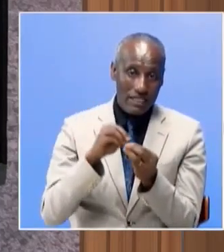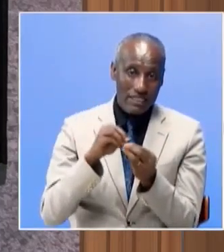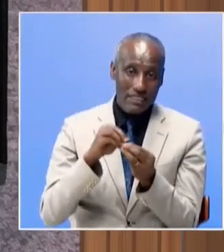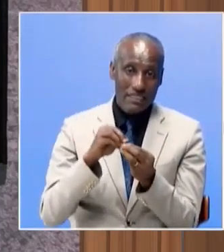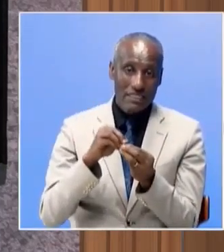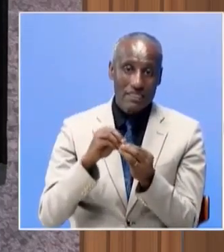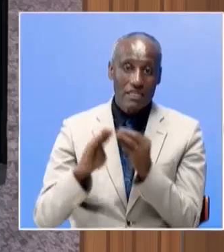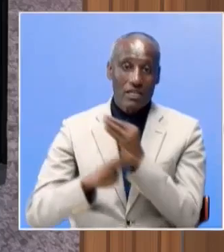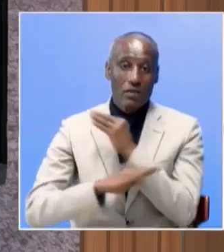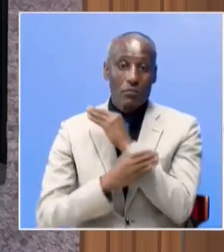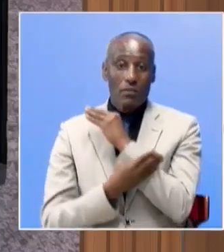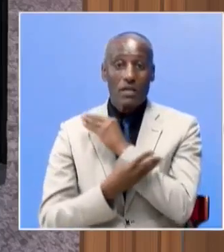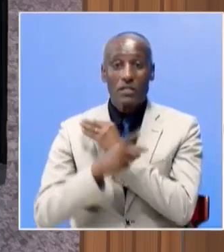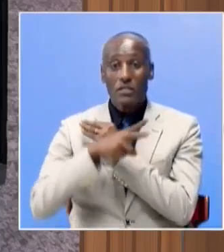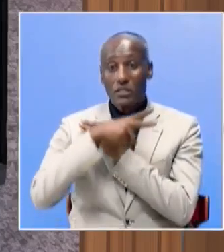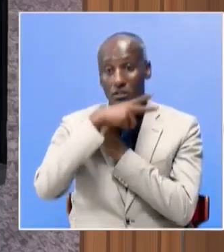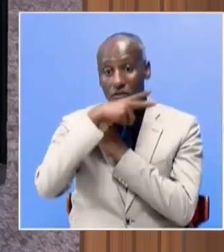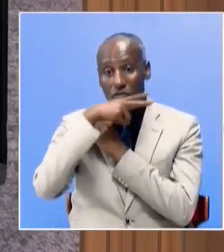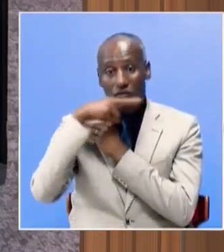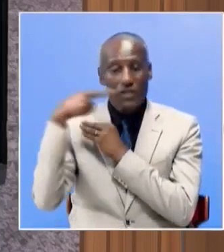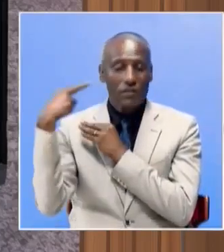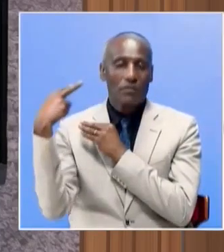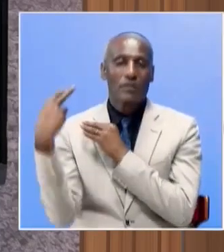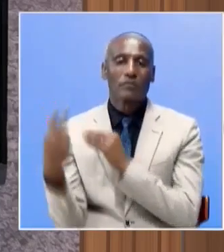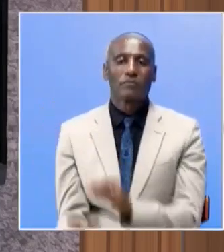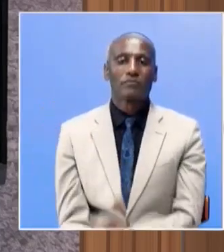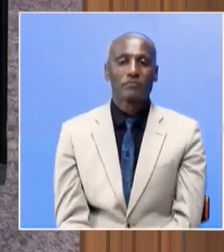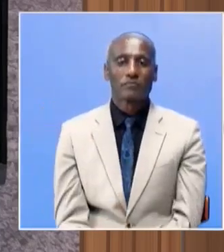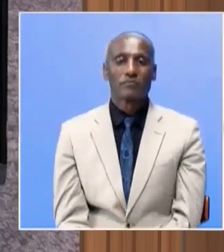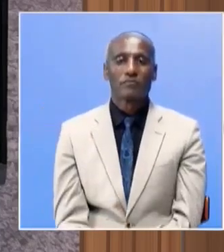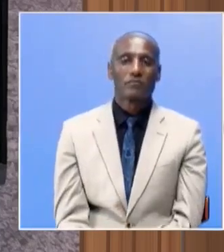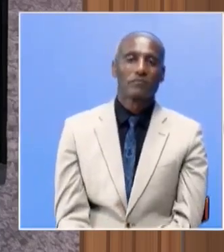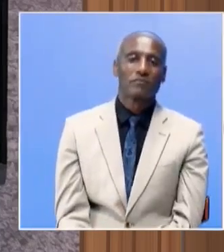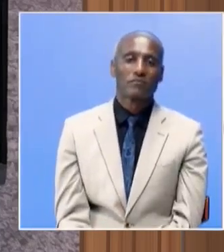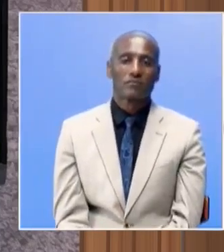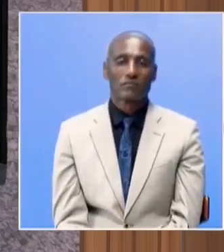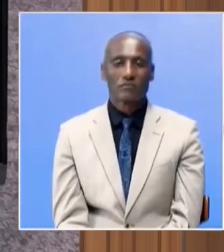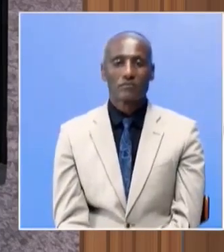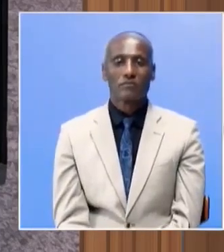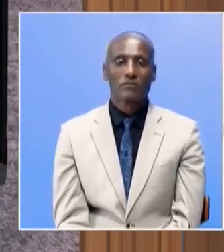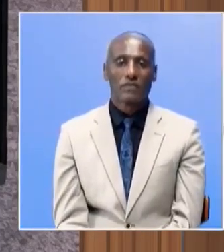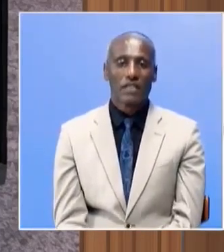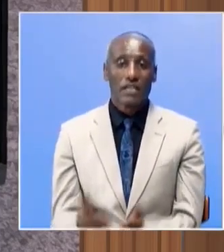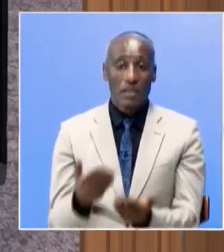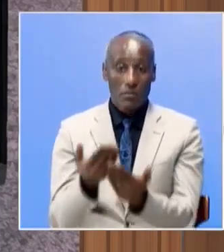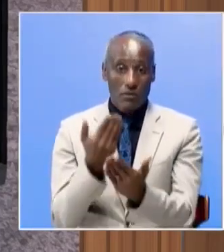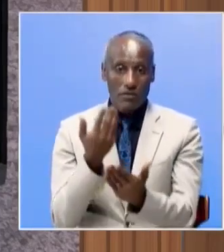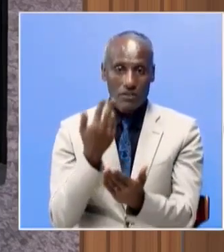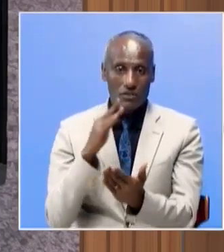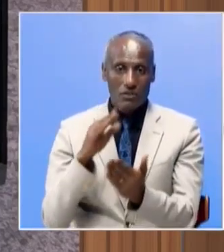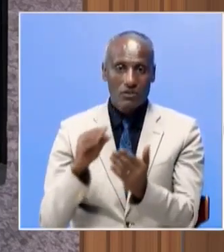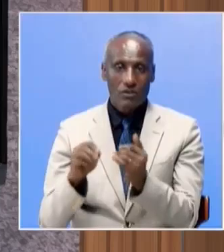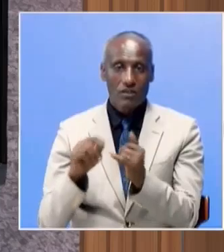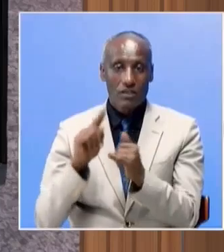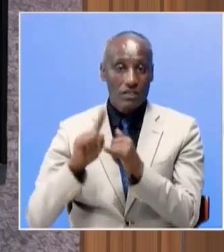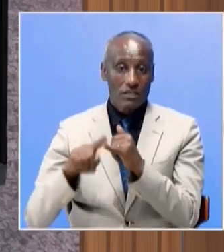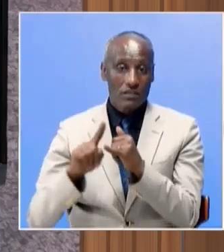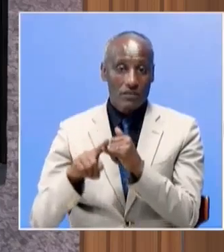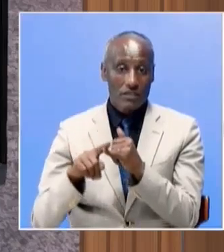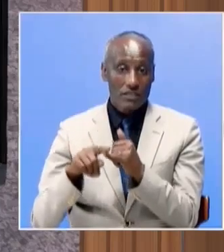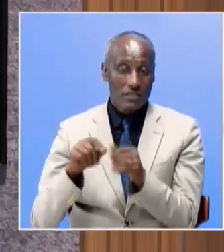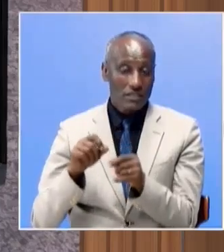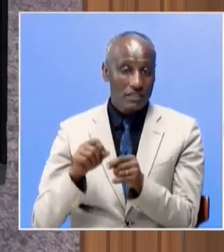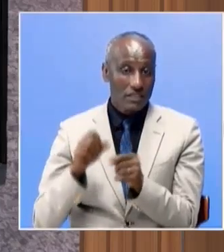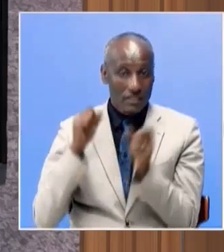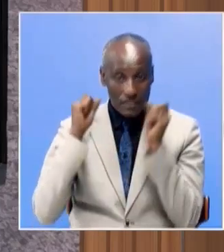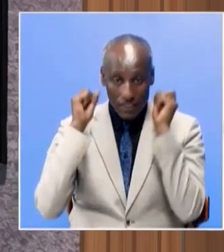infinitive without S, infinitive without D, infinitive without any prefix and suffixes. Clear? So